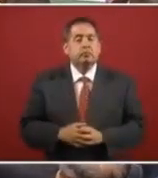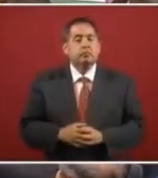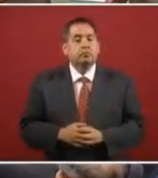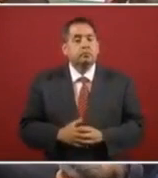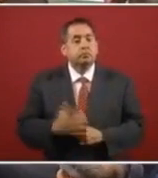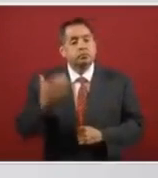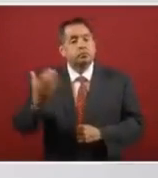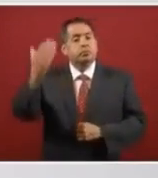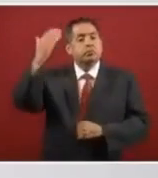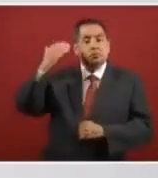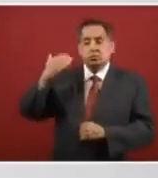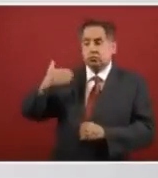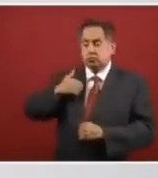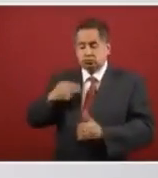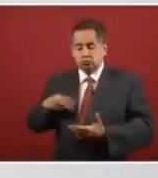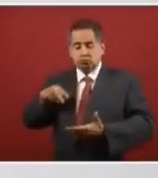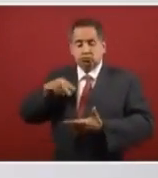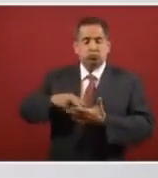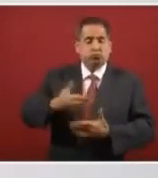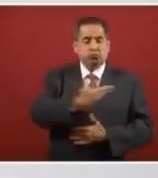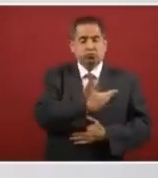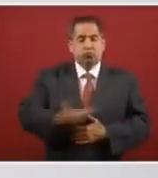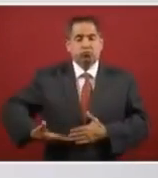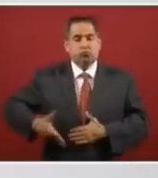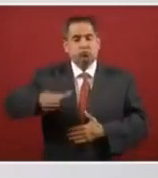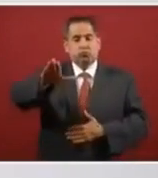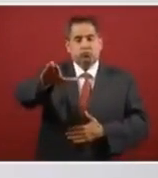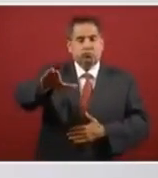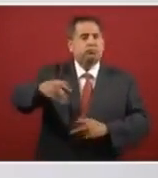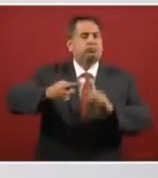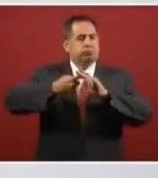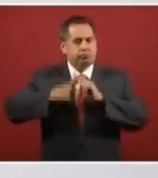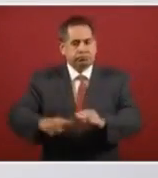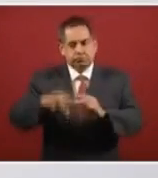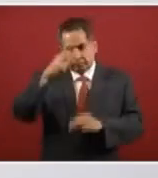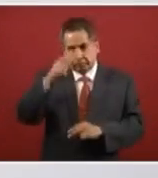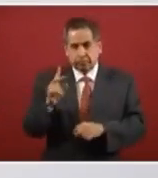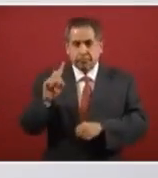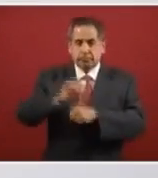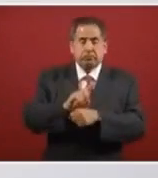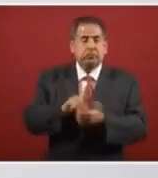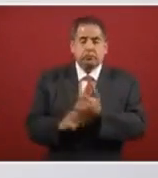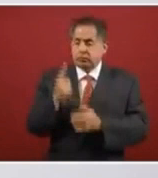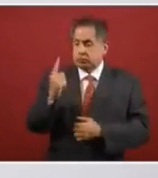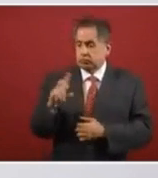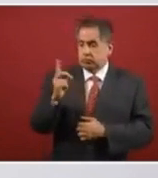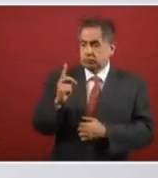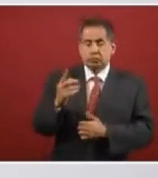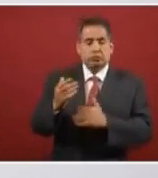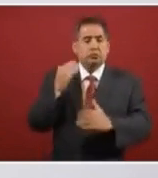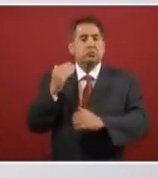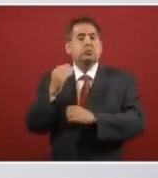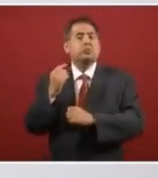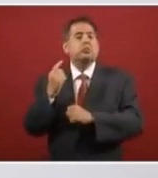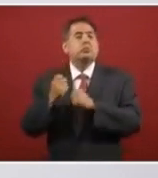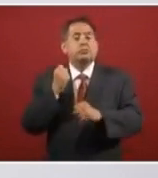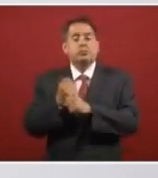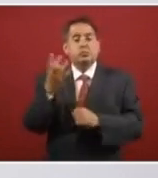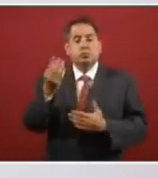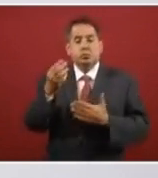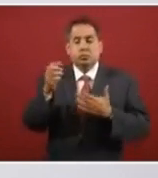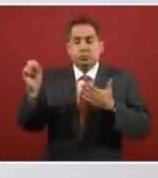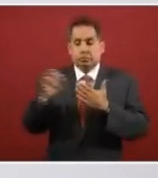when I took position of the presidency of the Republic on the 1st of December